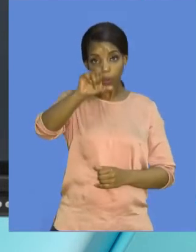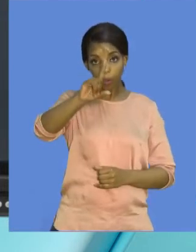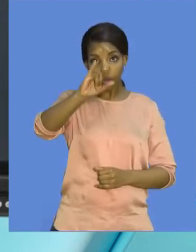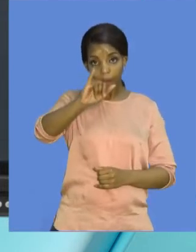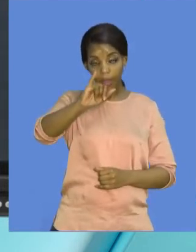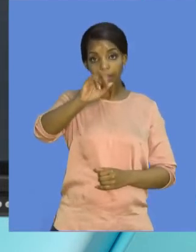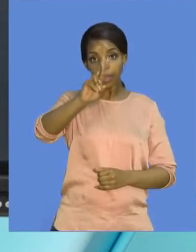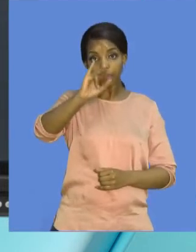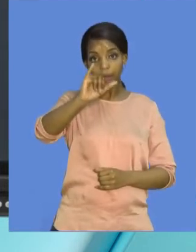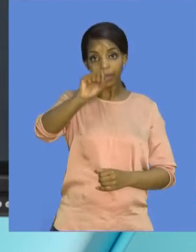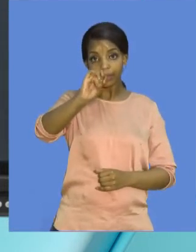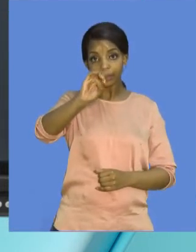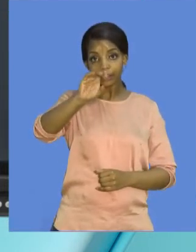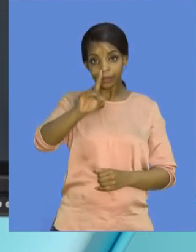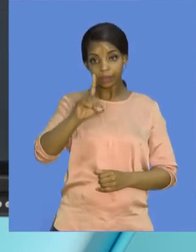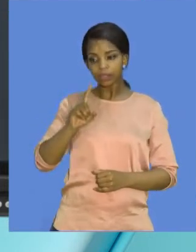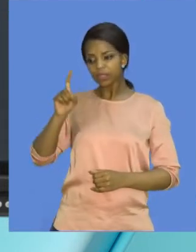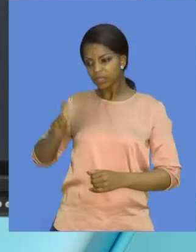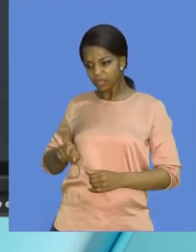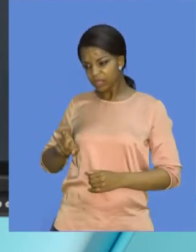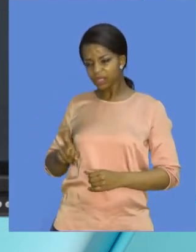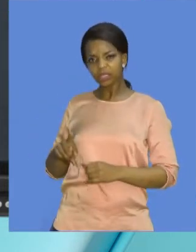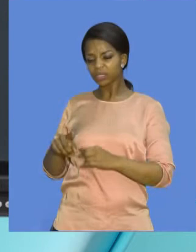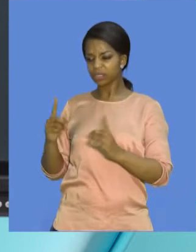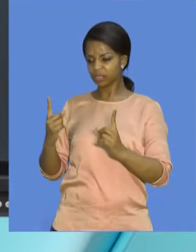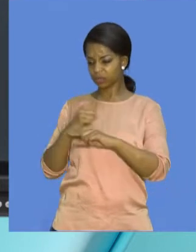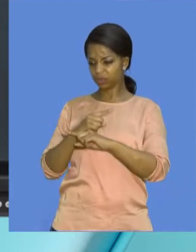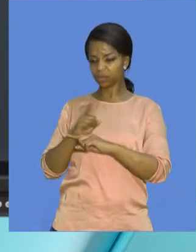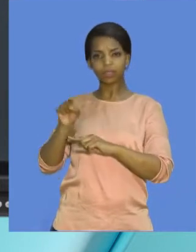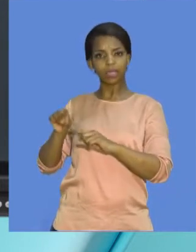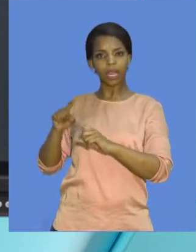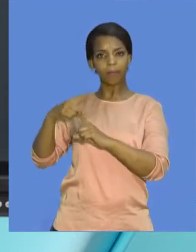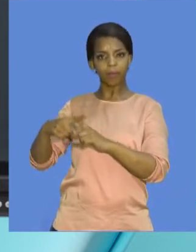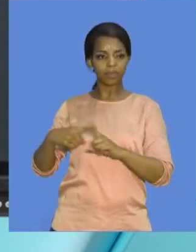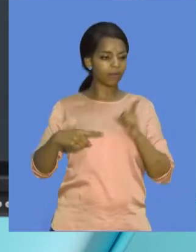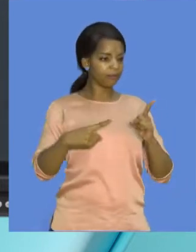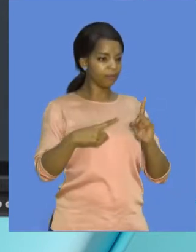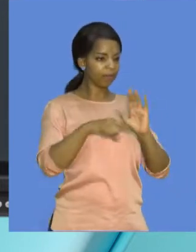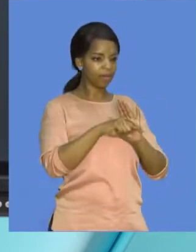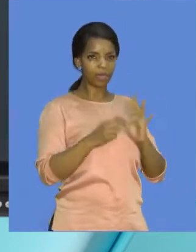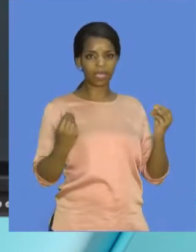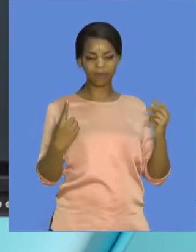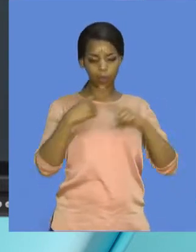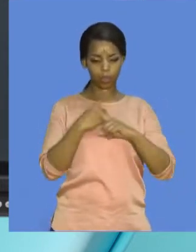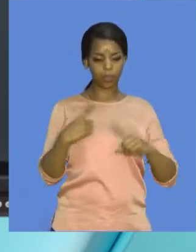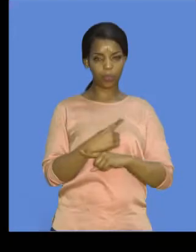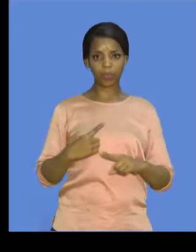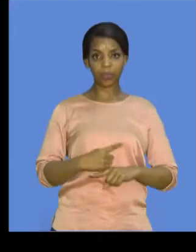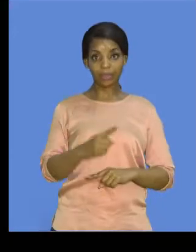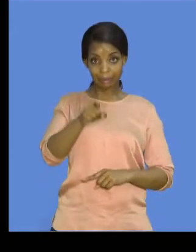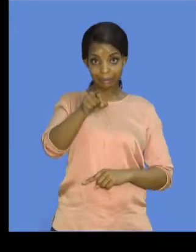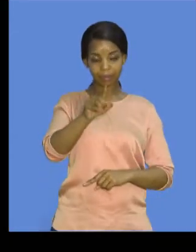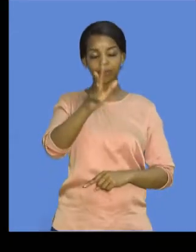material having opposite charge, one becoming positive and the other one becoming negative. We shall talk to that as we go along. All